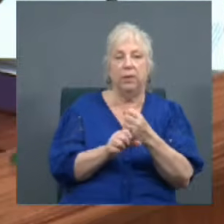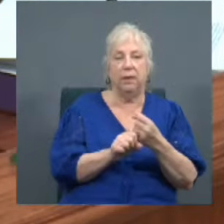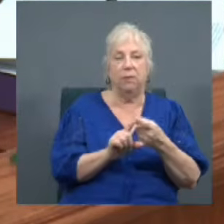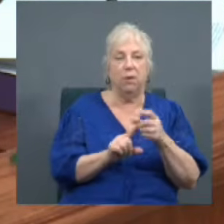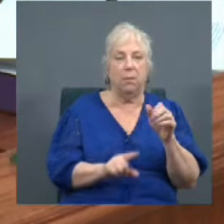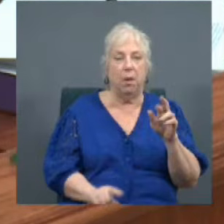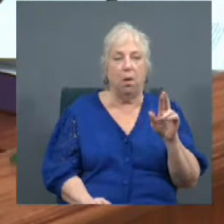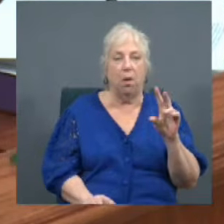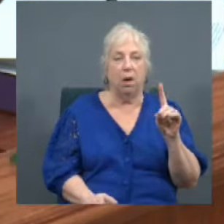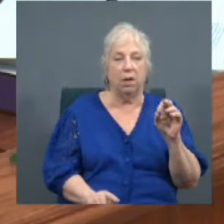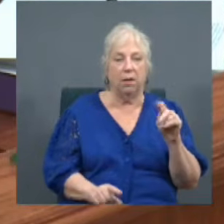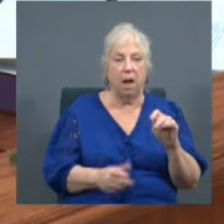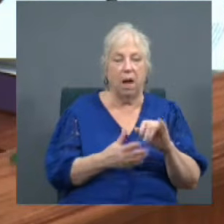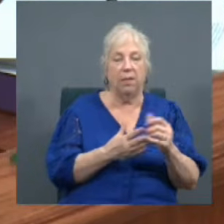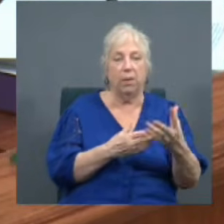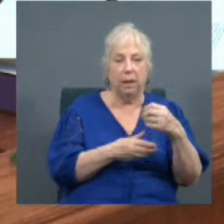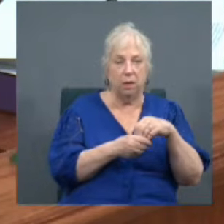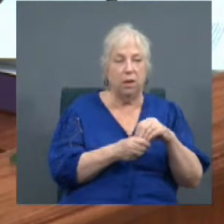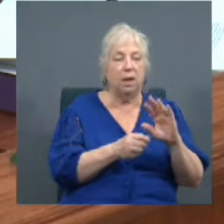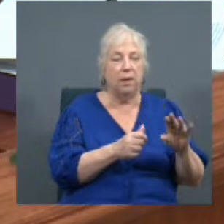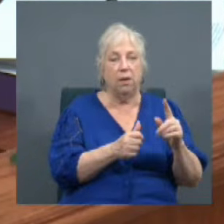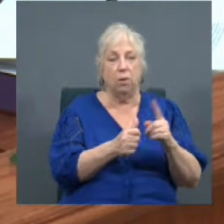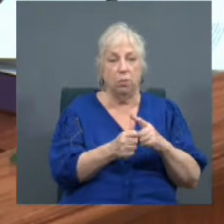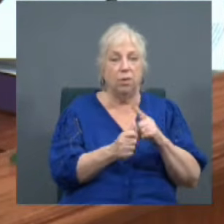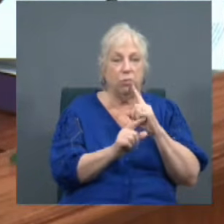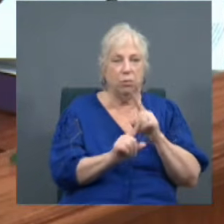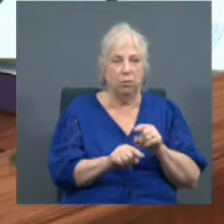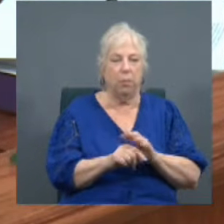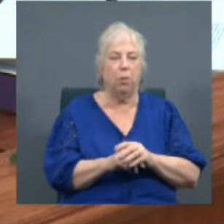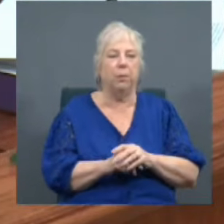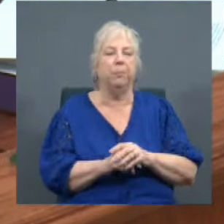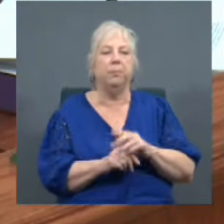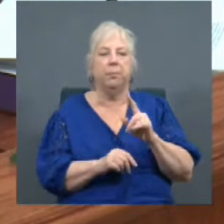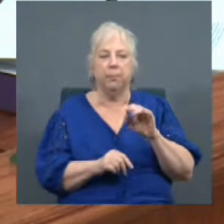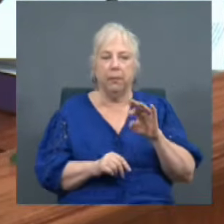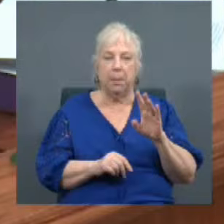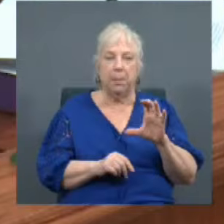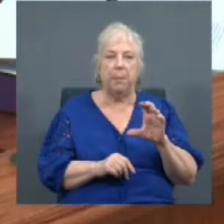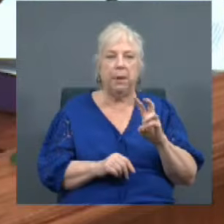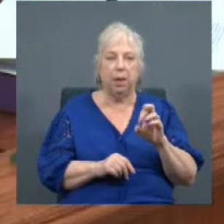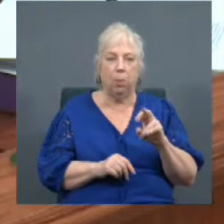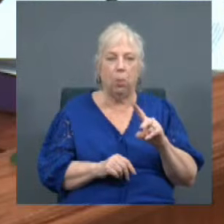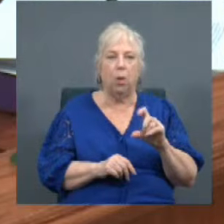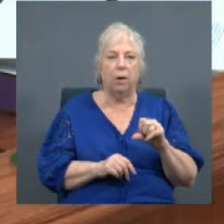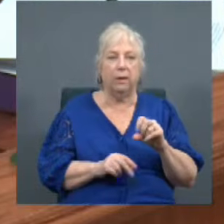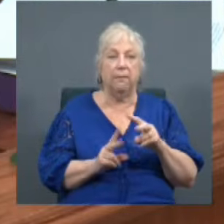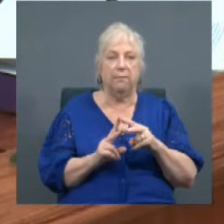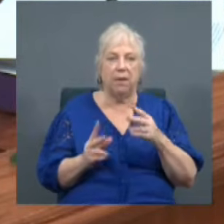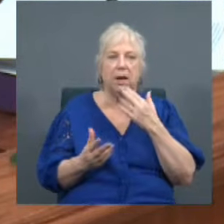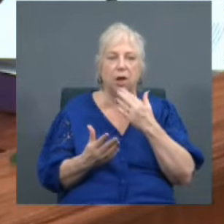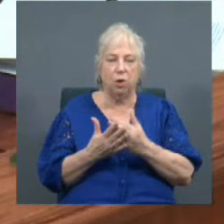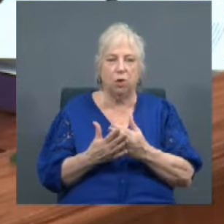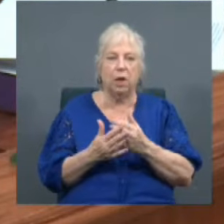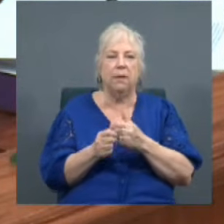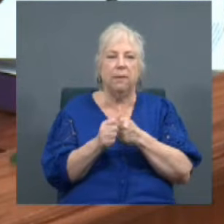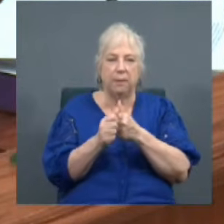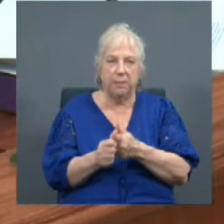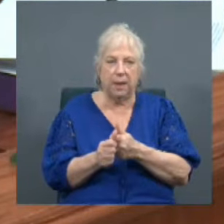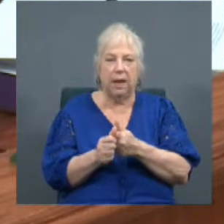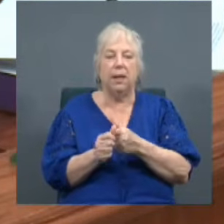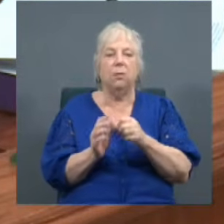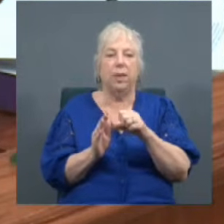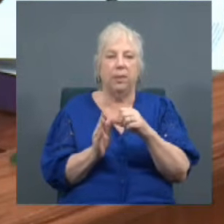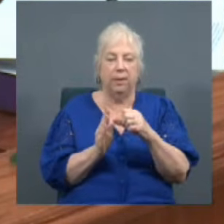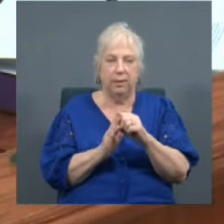was included in their original report. Public Works, in very good compliance with the state statute